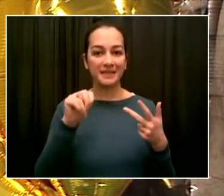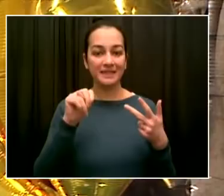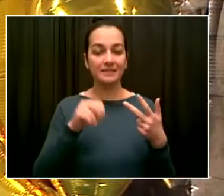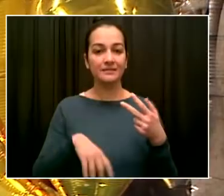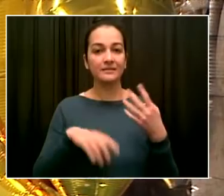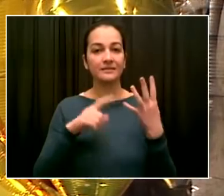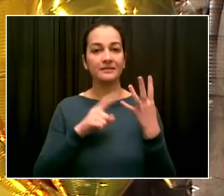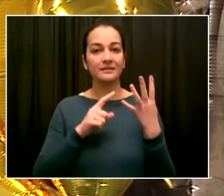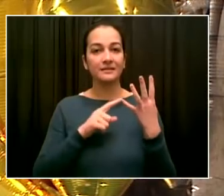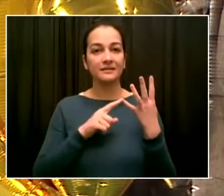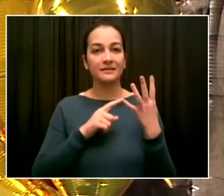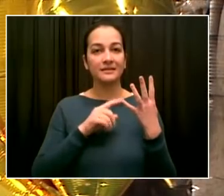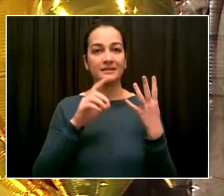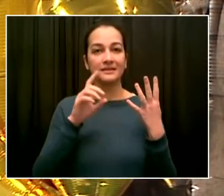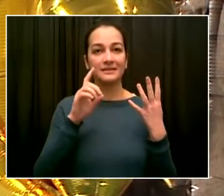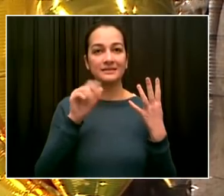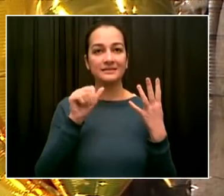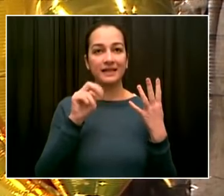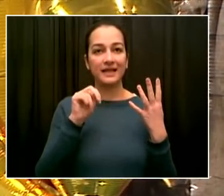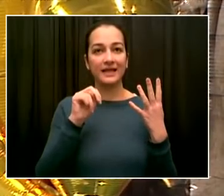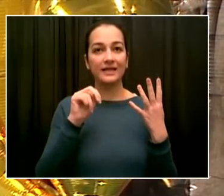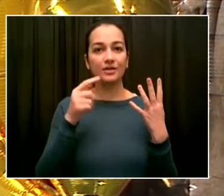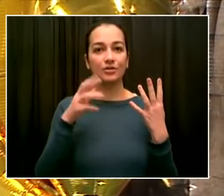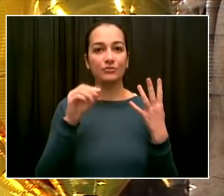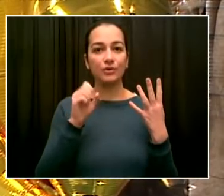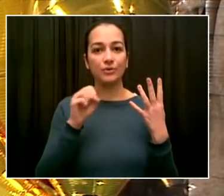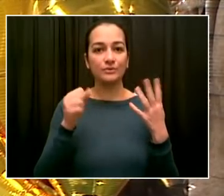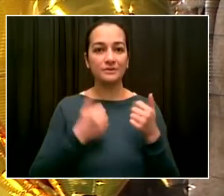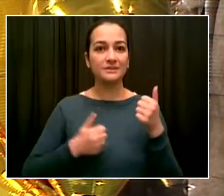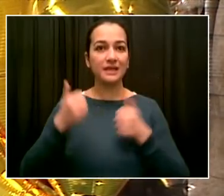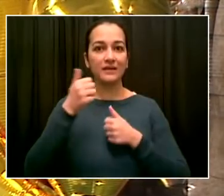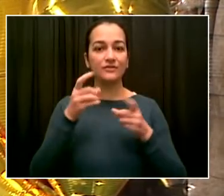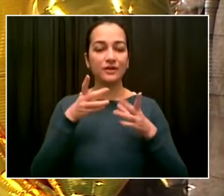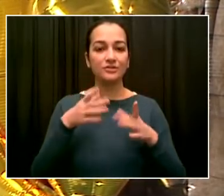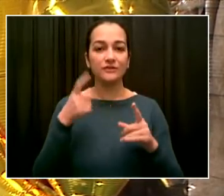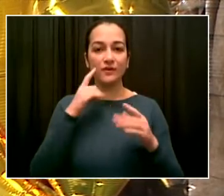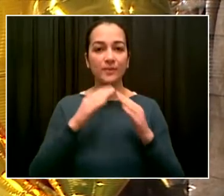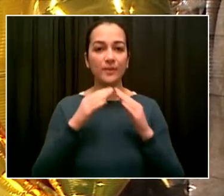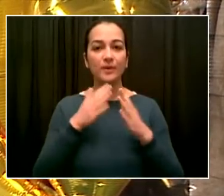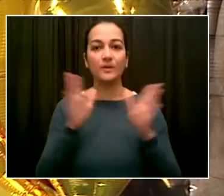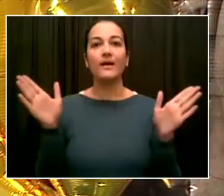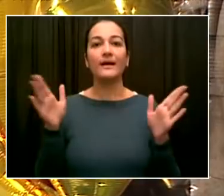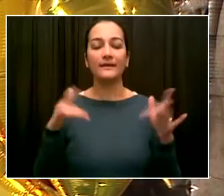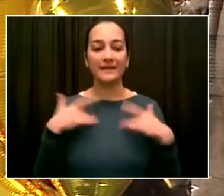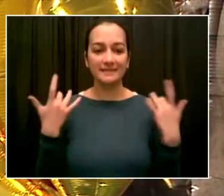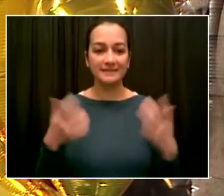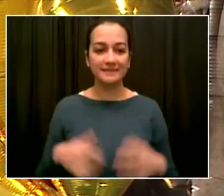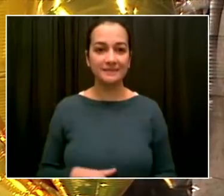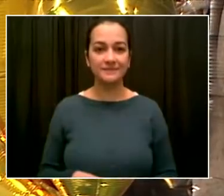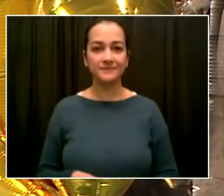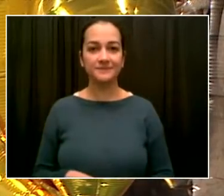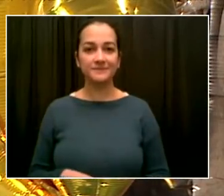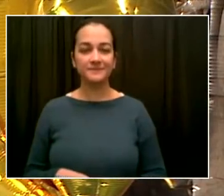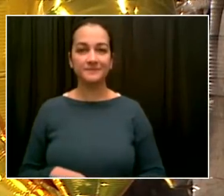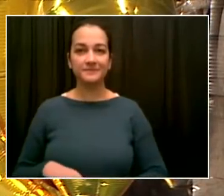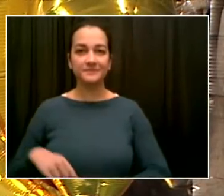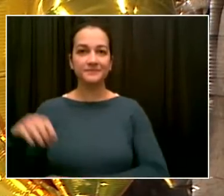Citywide Events Coordination and Management. Our first question today goes to Ari with New York One.